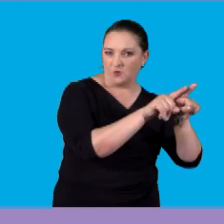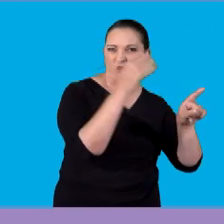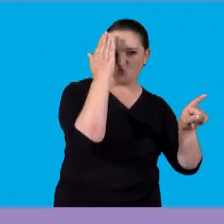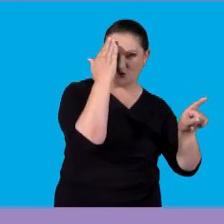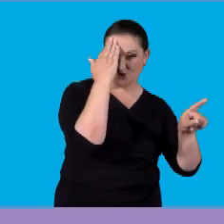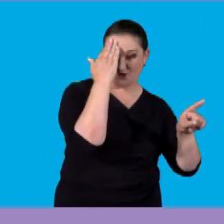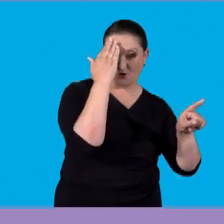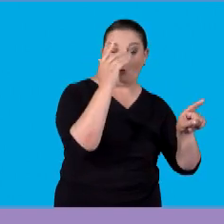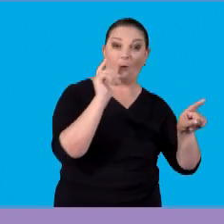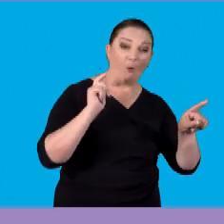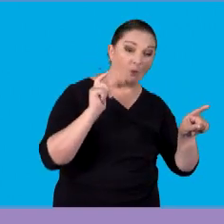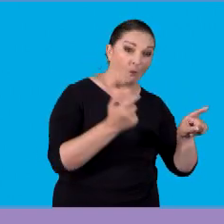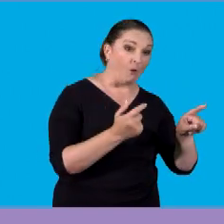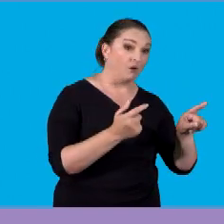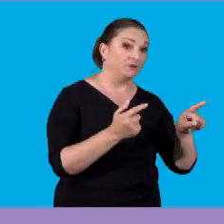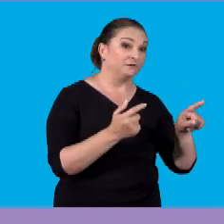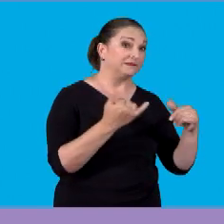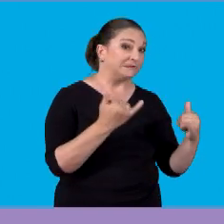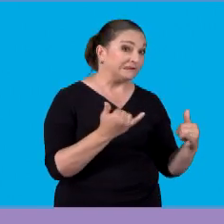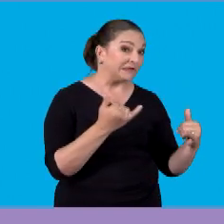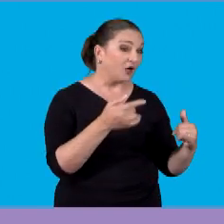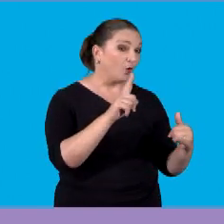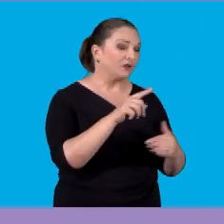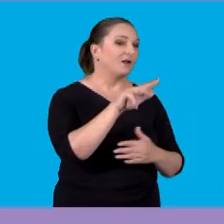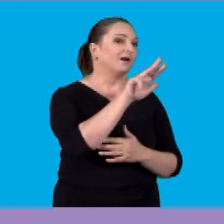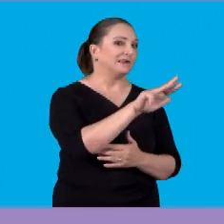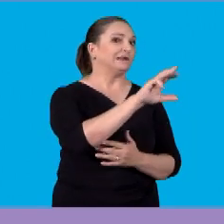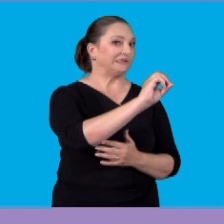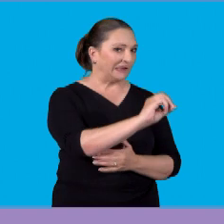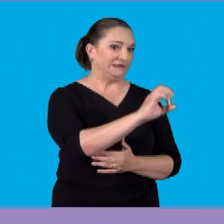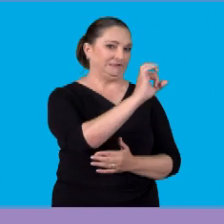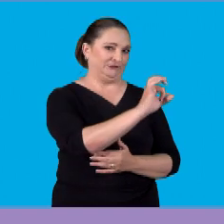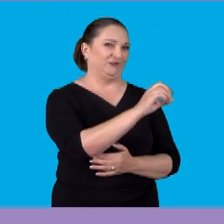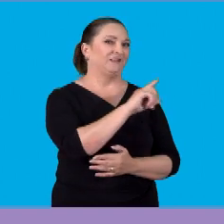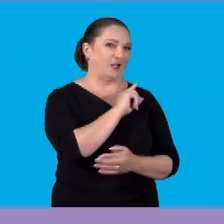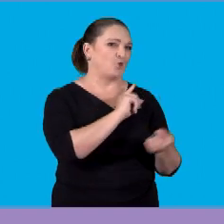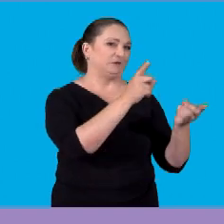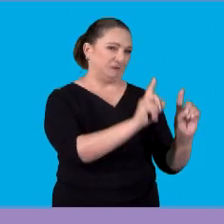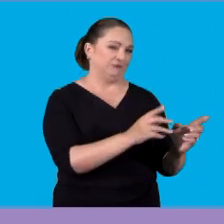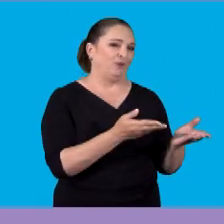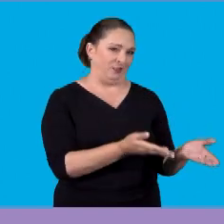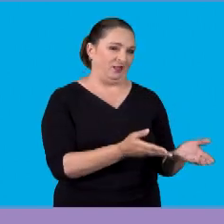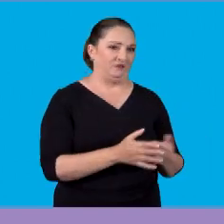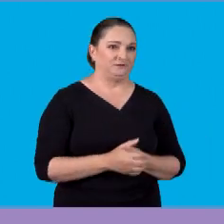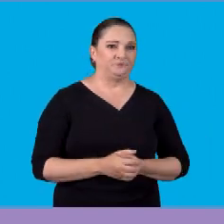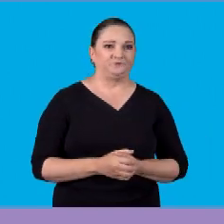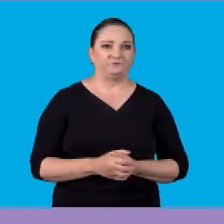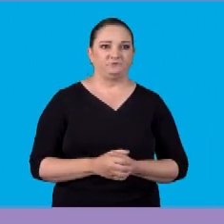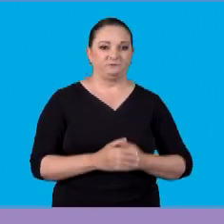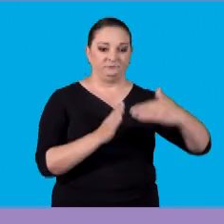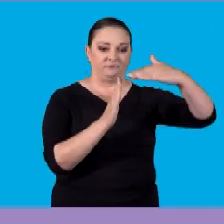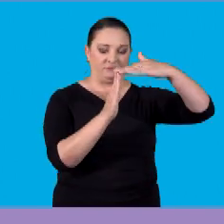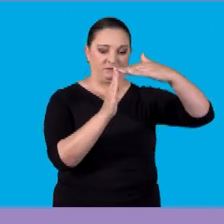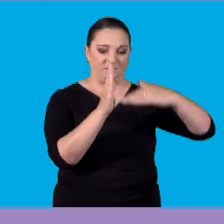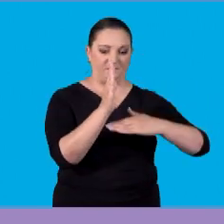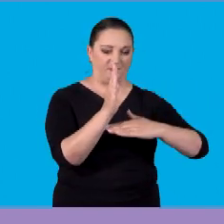all equal, we also know that they are all equals to 90 degrees. So all of the